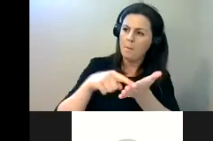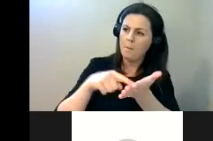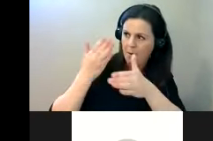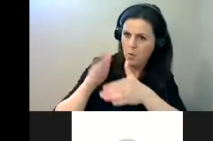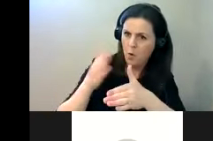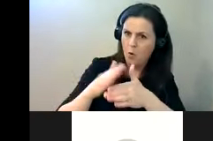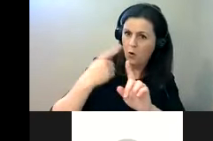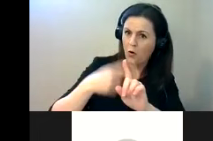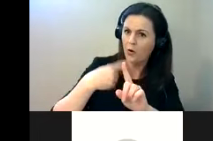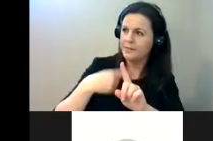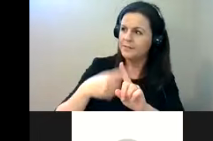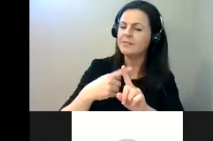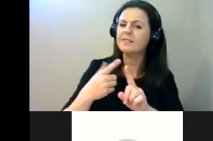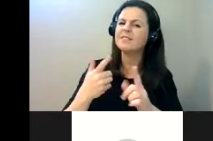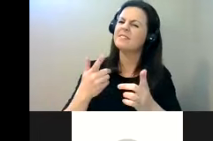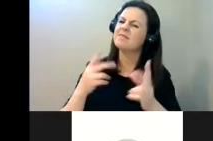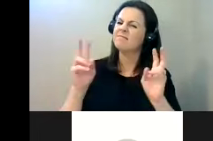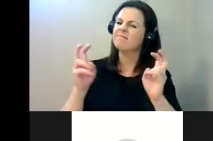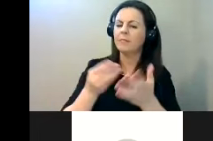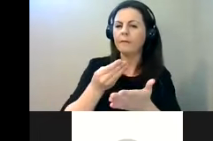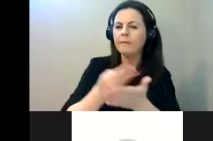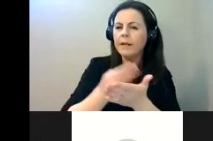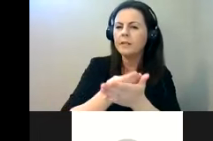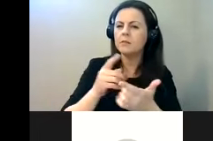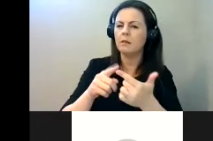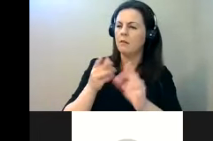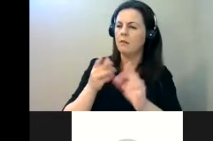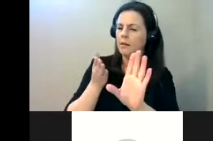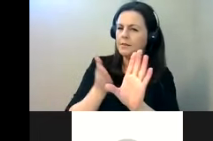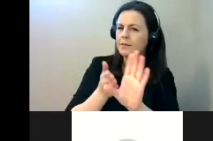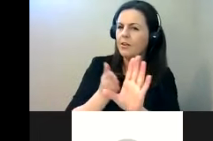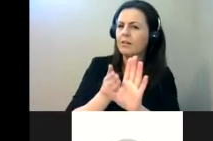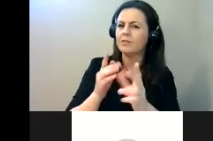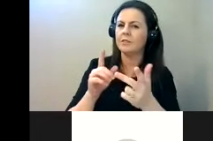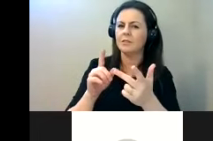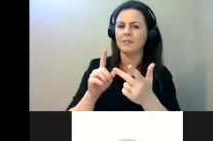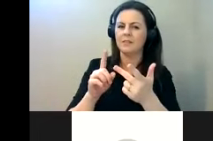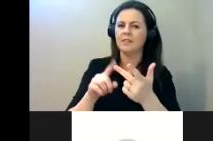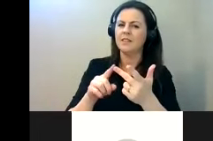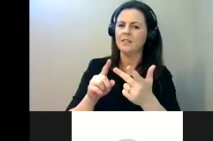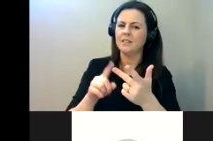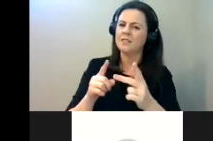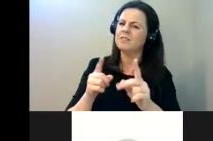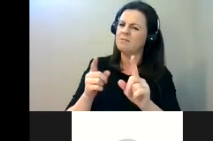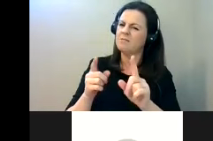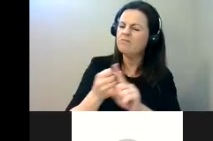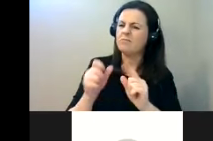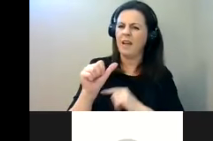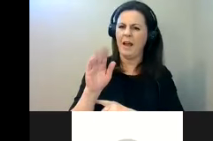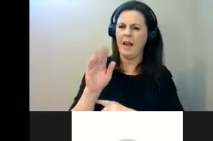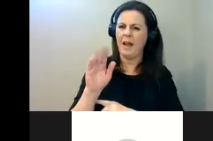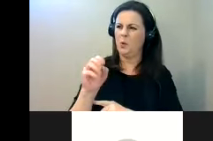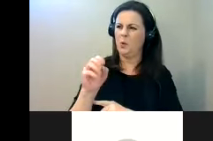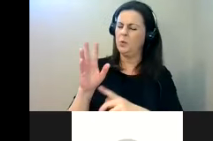forms of financial, psychological, and abuse and influence.